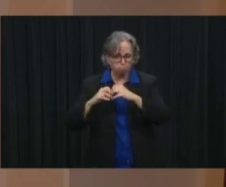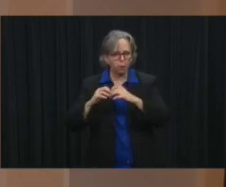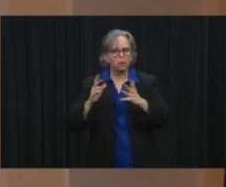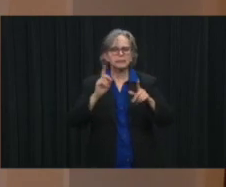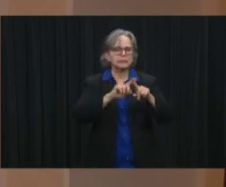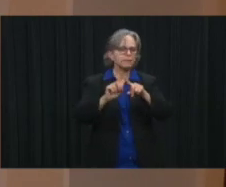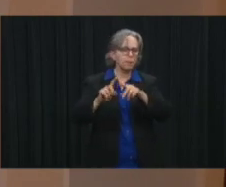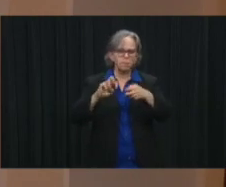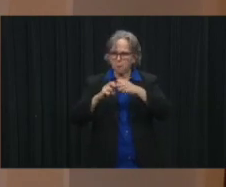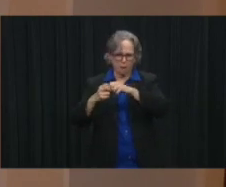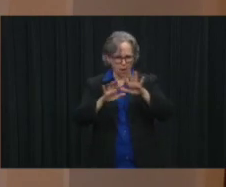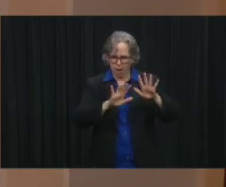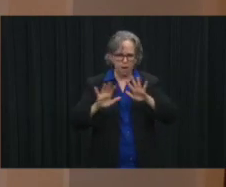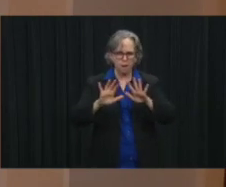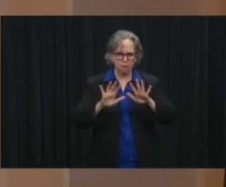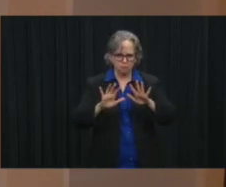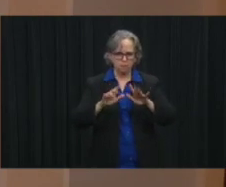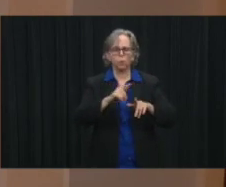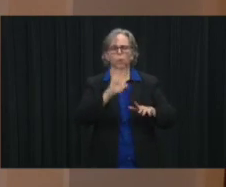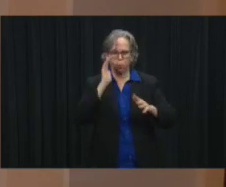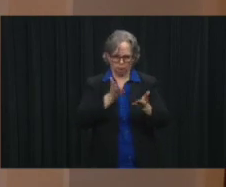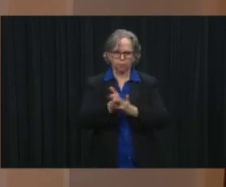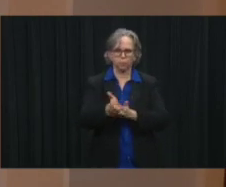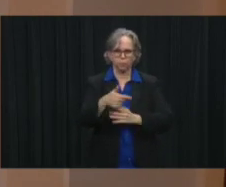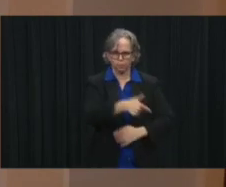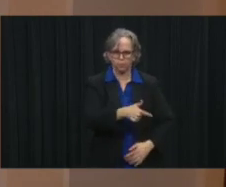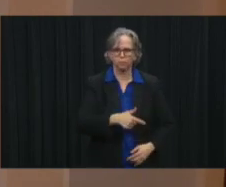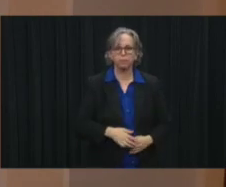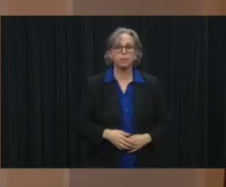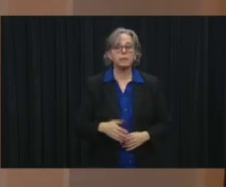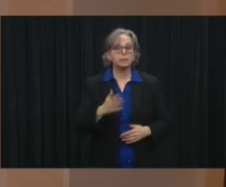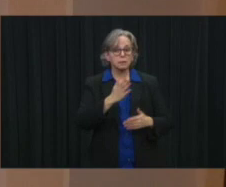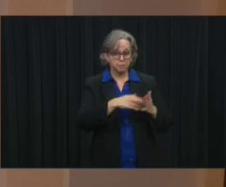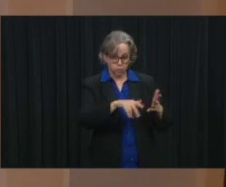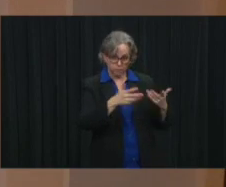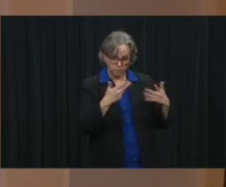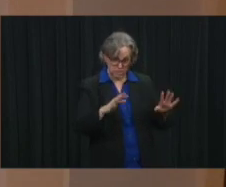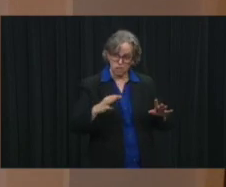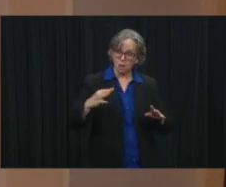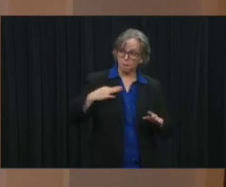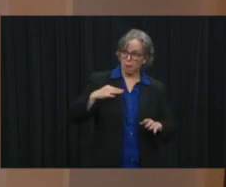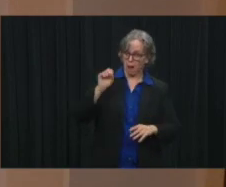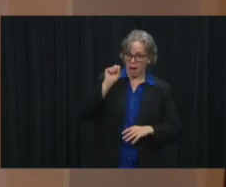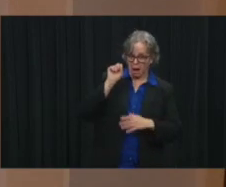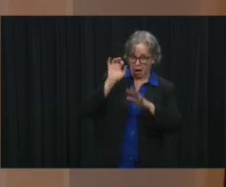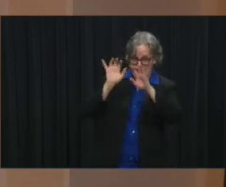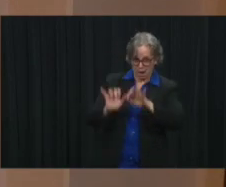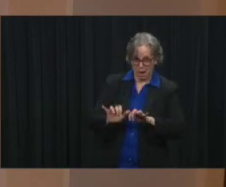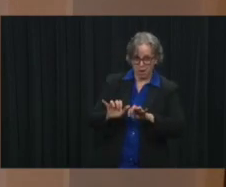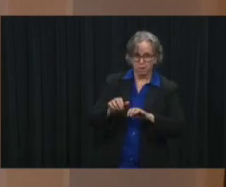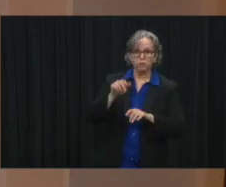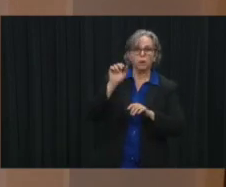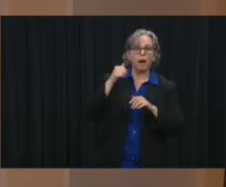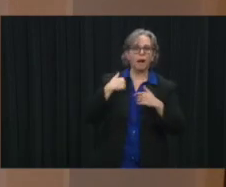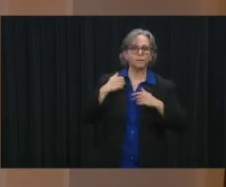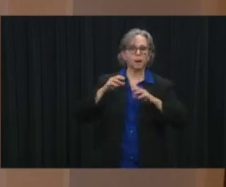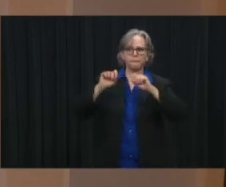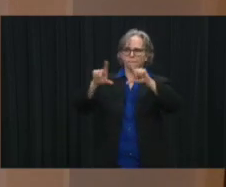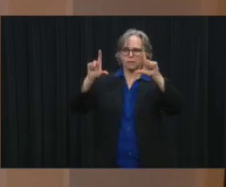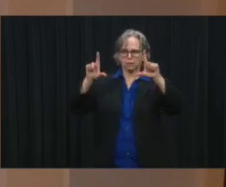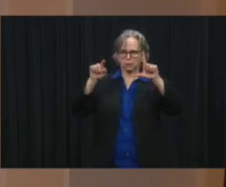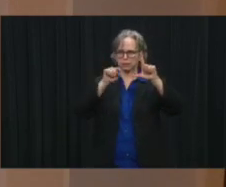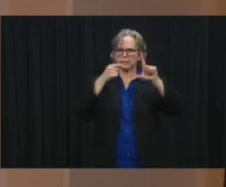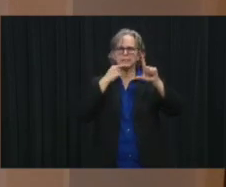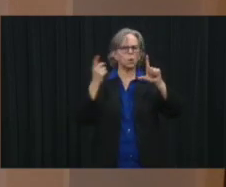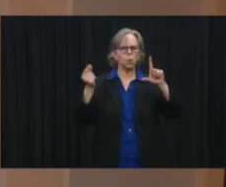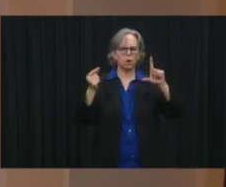experience. And also, some of you, after you apply, you may see that you'll get a banner message that says you have to apply for work to